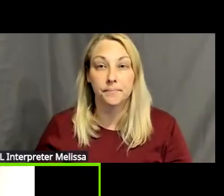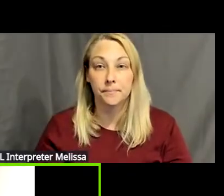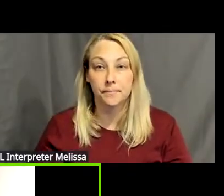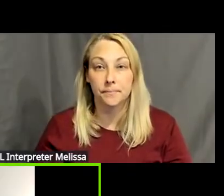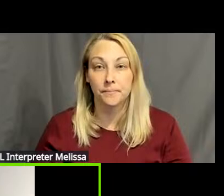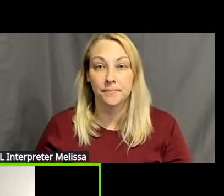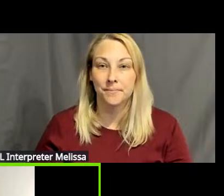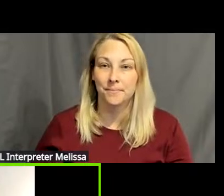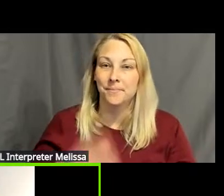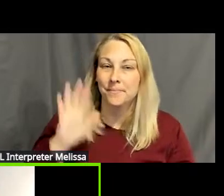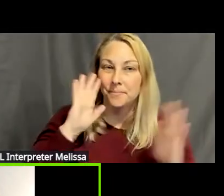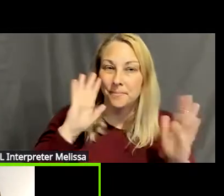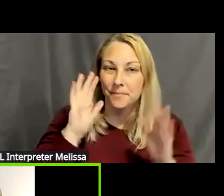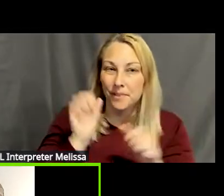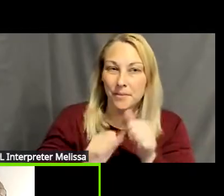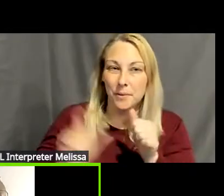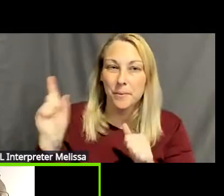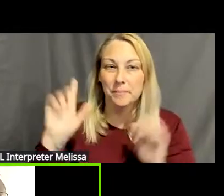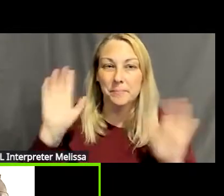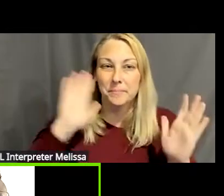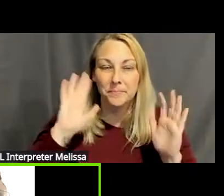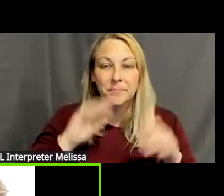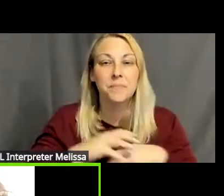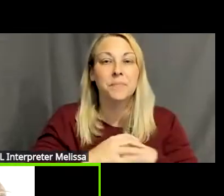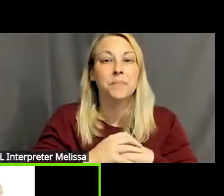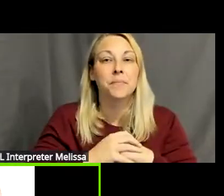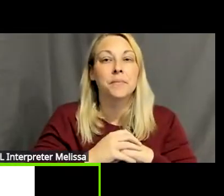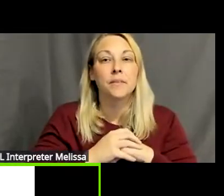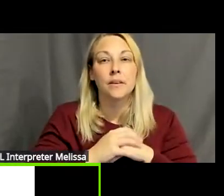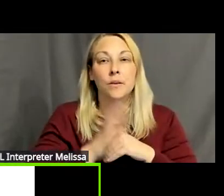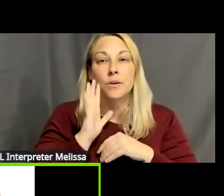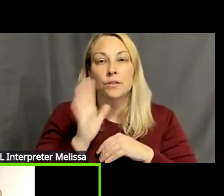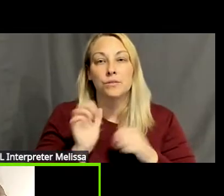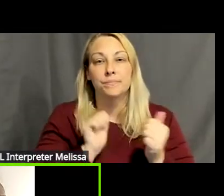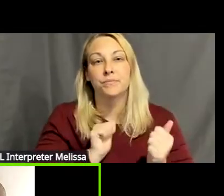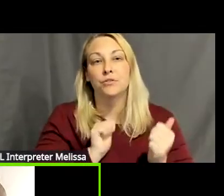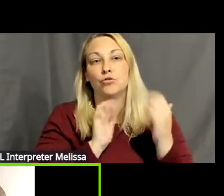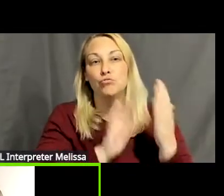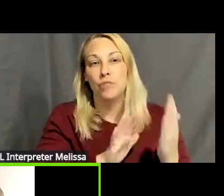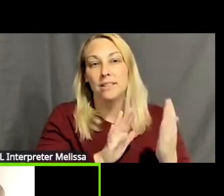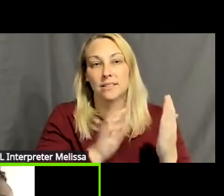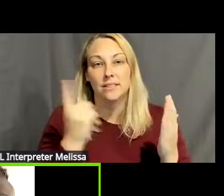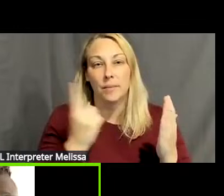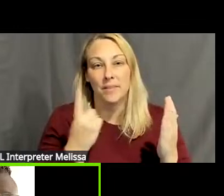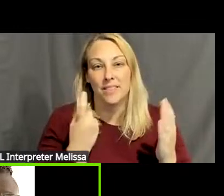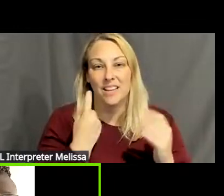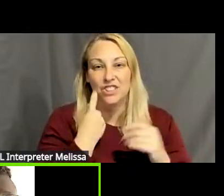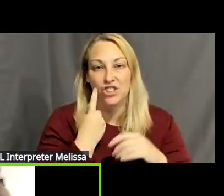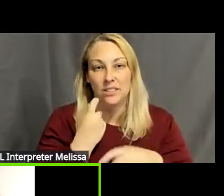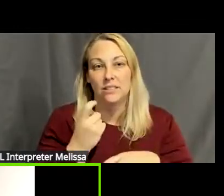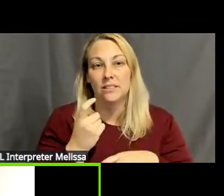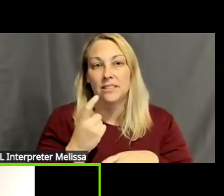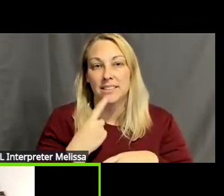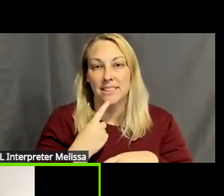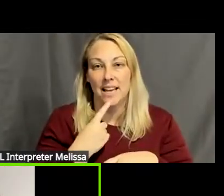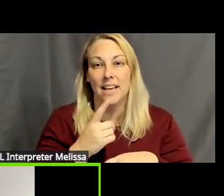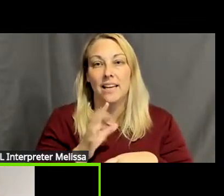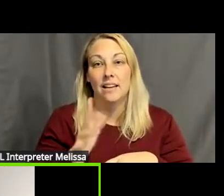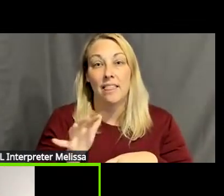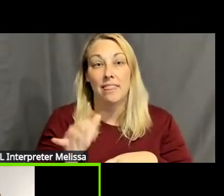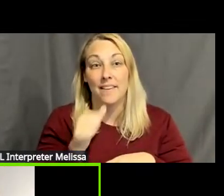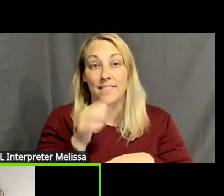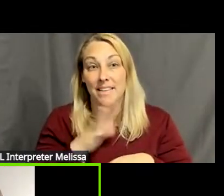Hello, everybody. I want to address something that Commissioner McCollum said, that actually the female is me because I lived on the